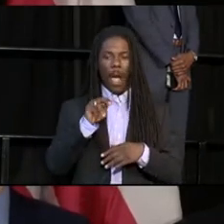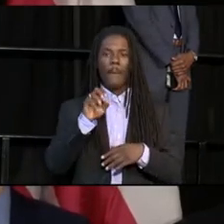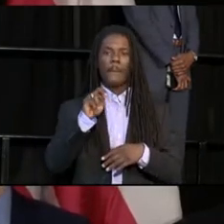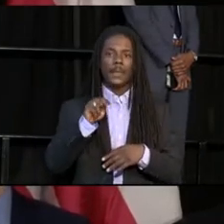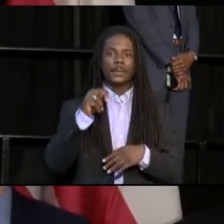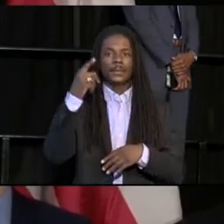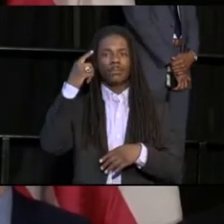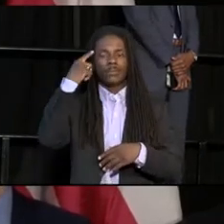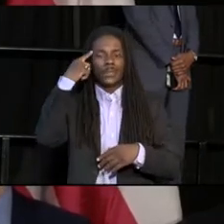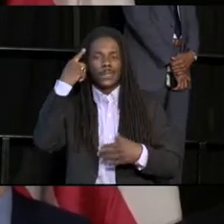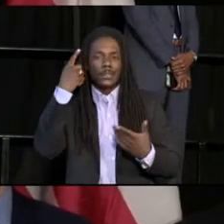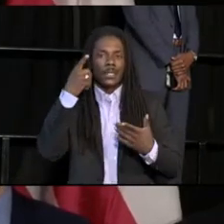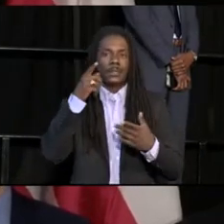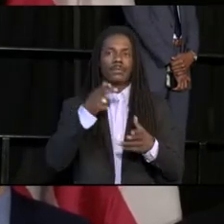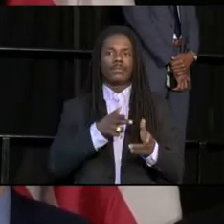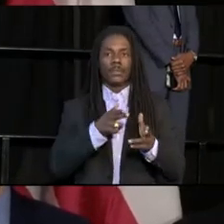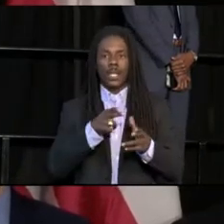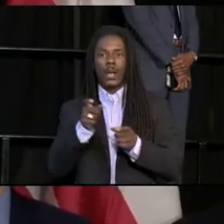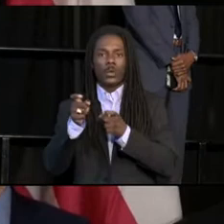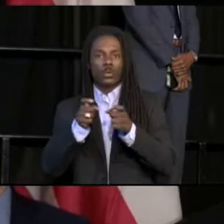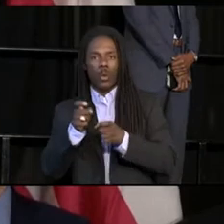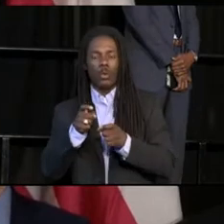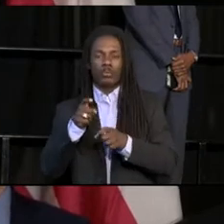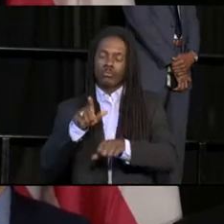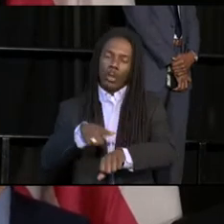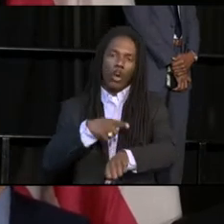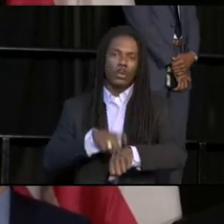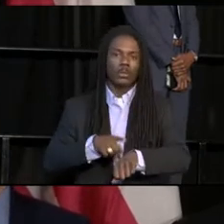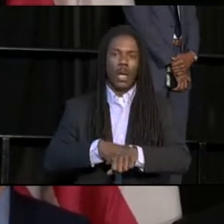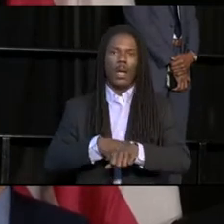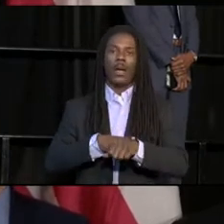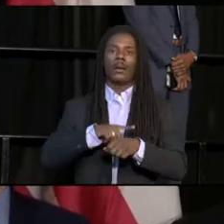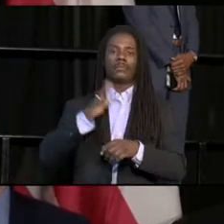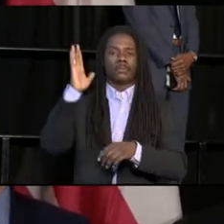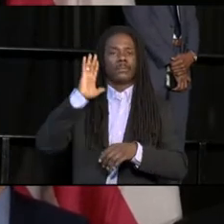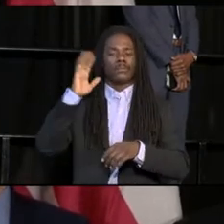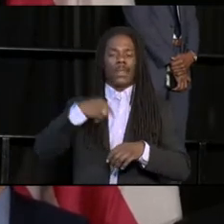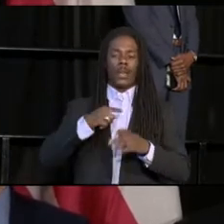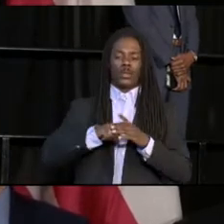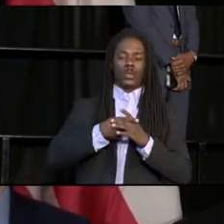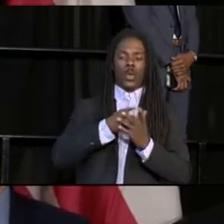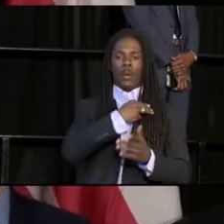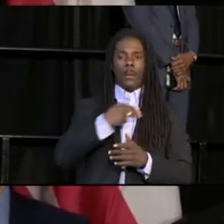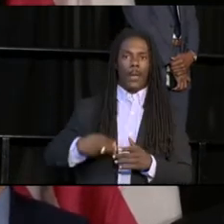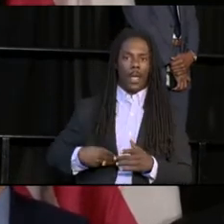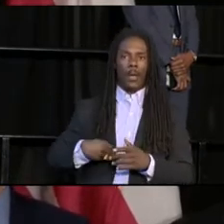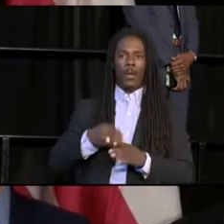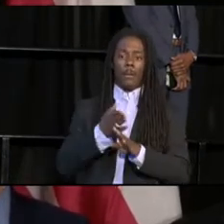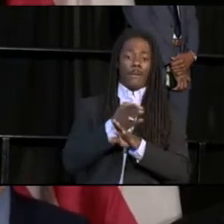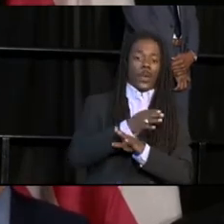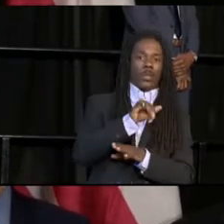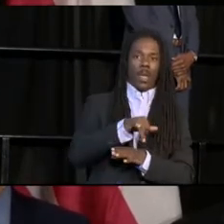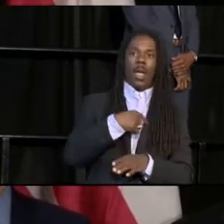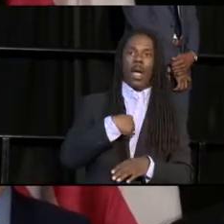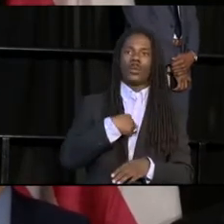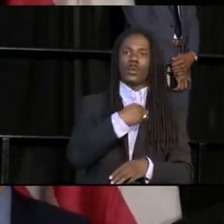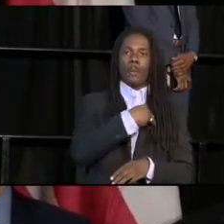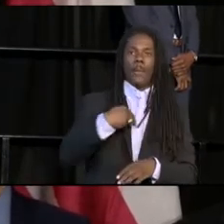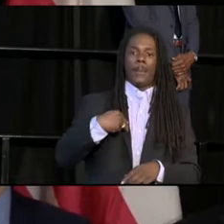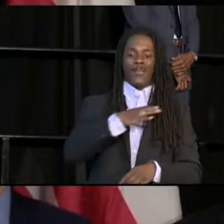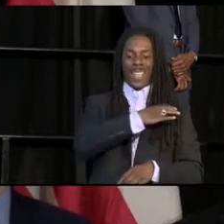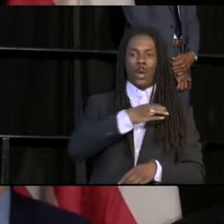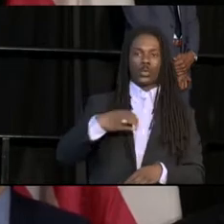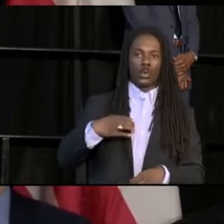long time. I have, since the moment I was mayor, and even before that, when I was a member of the council, sought to